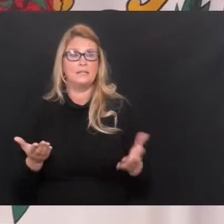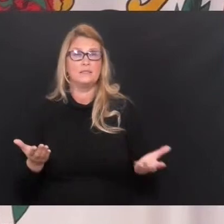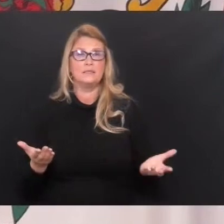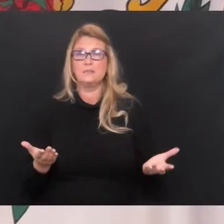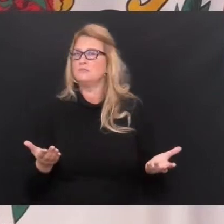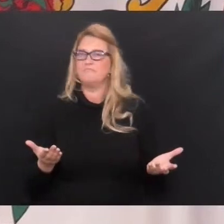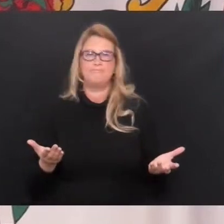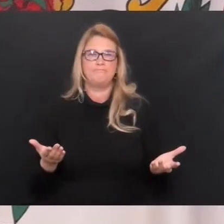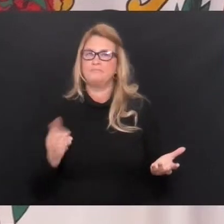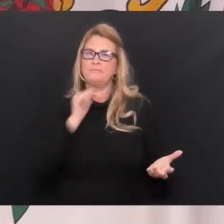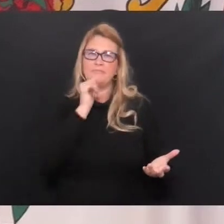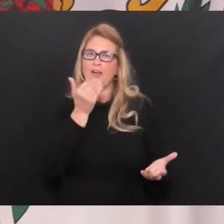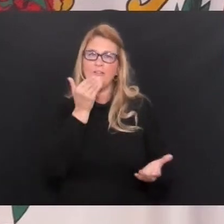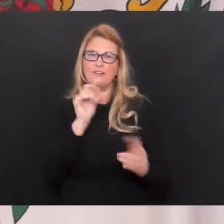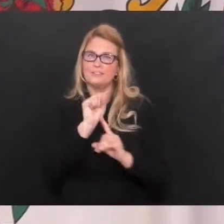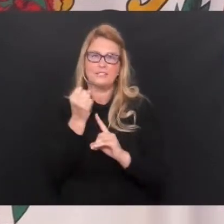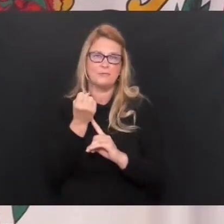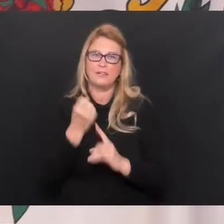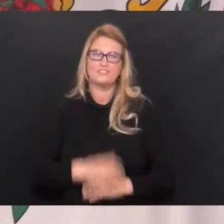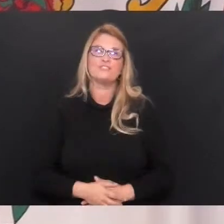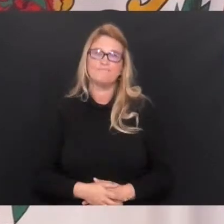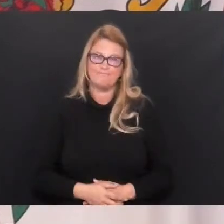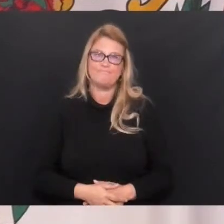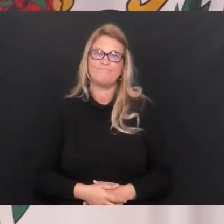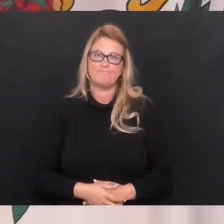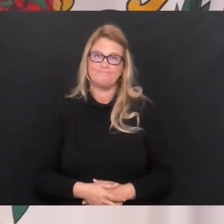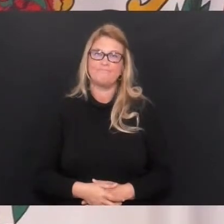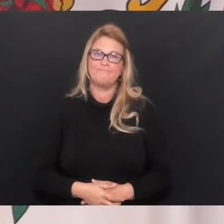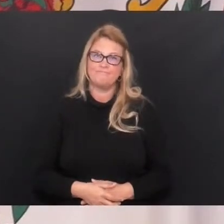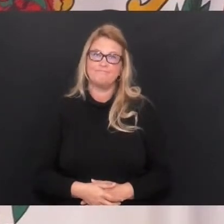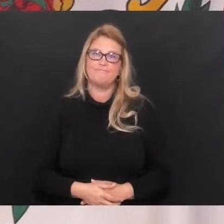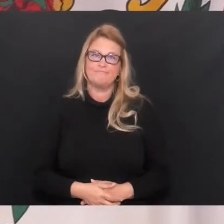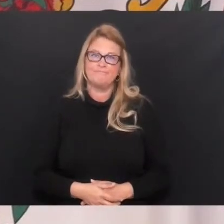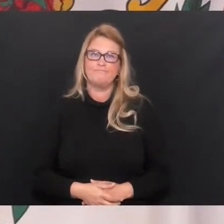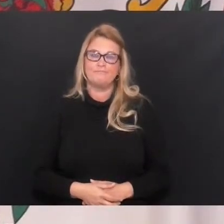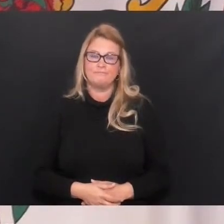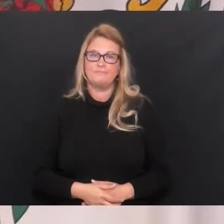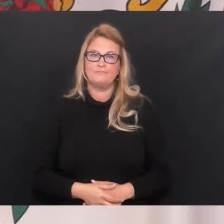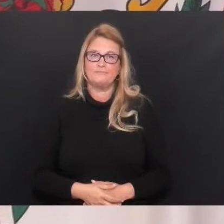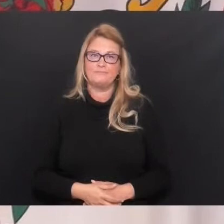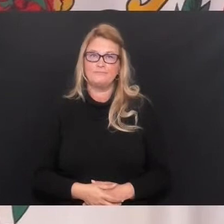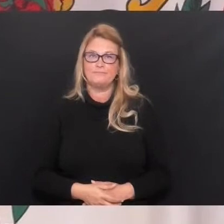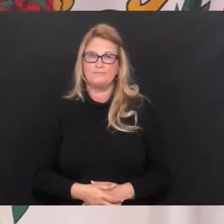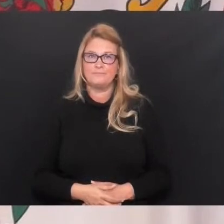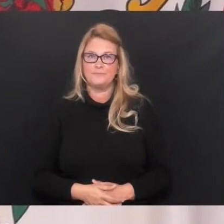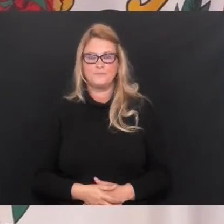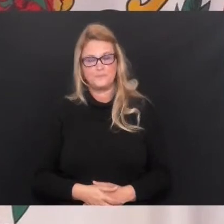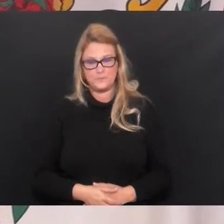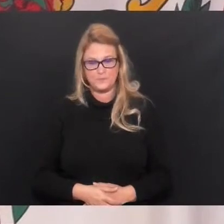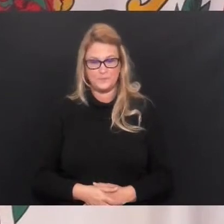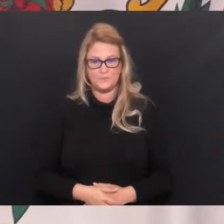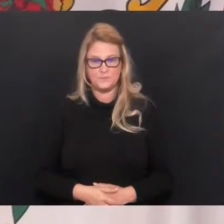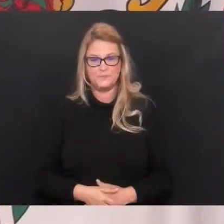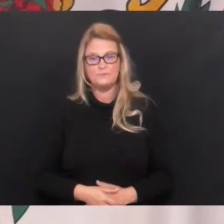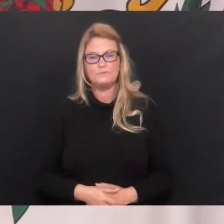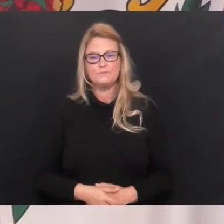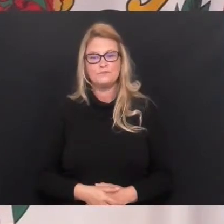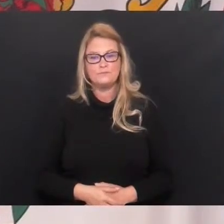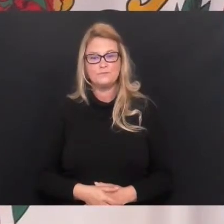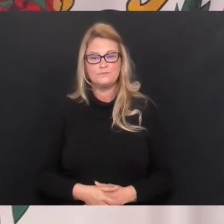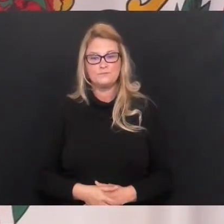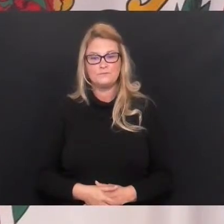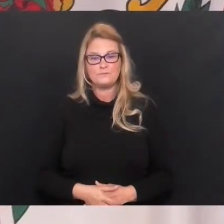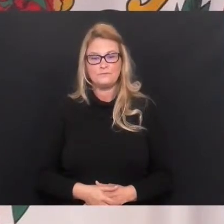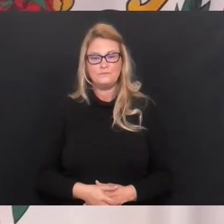it's not a very good situation. It's not a very good feeling. Now, I have said it,